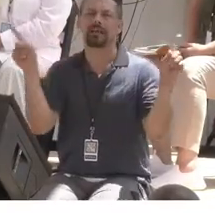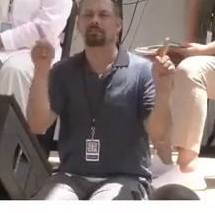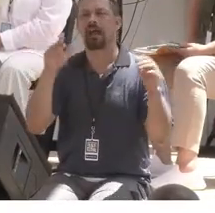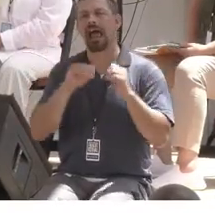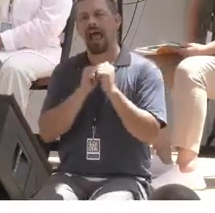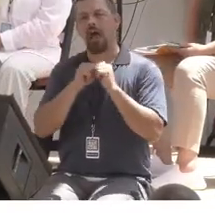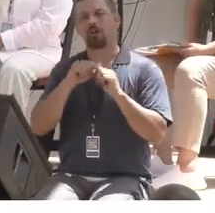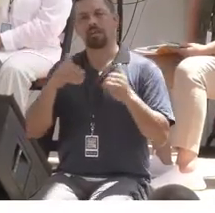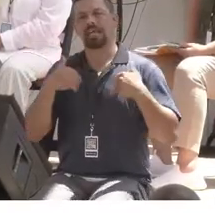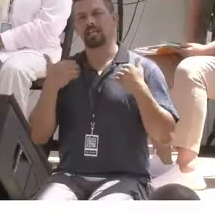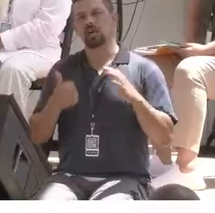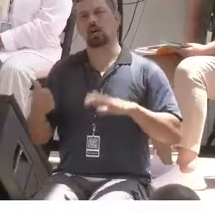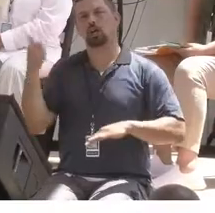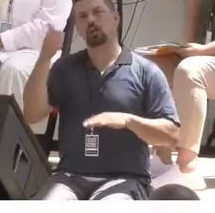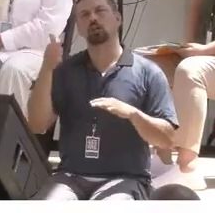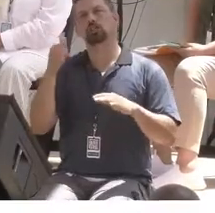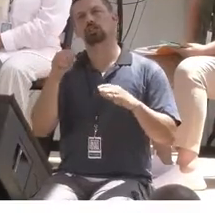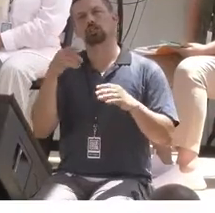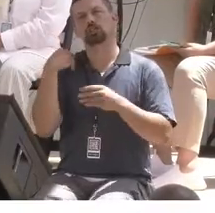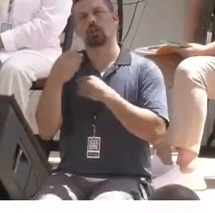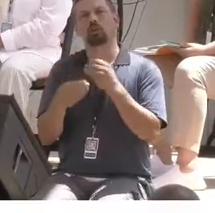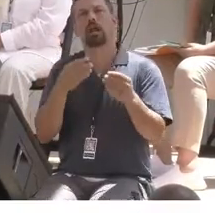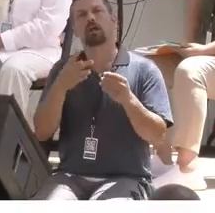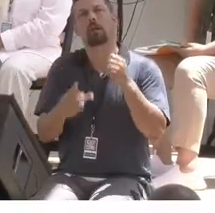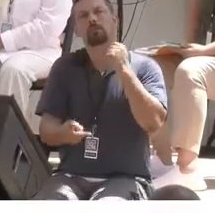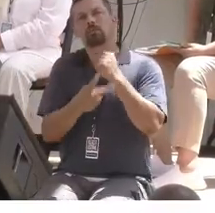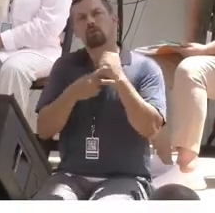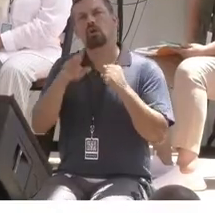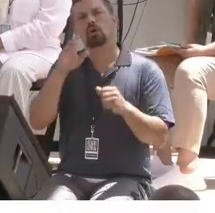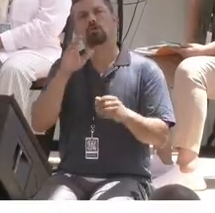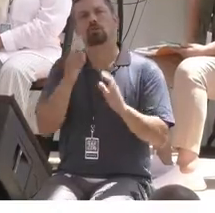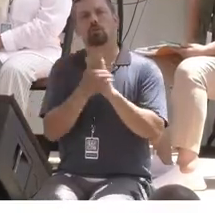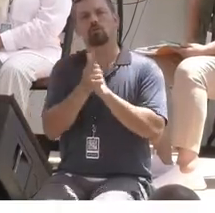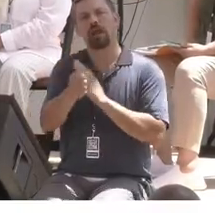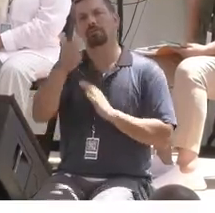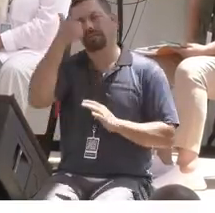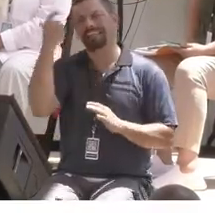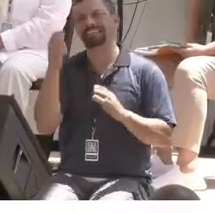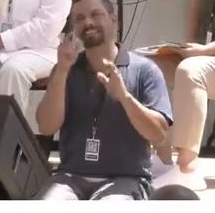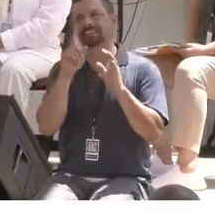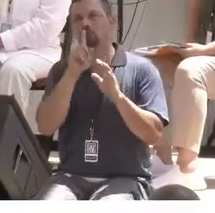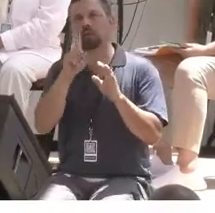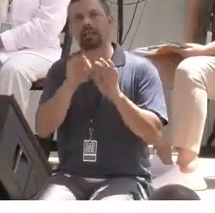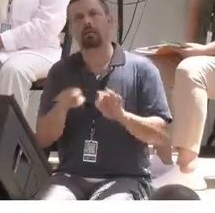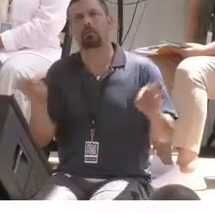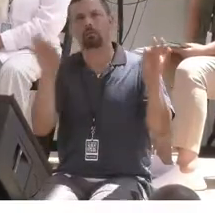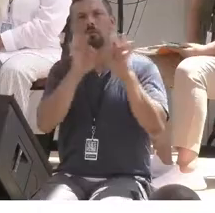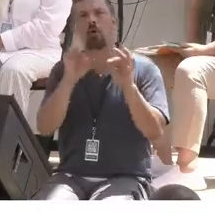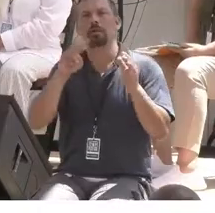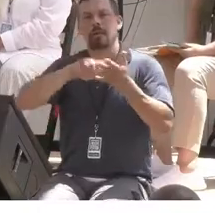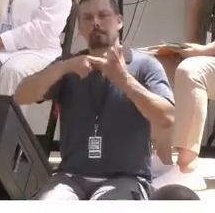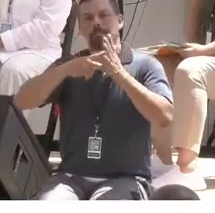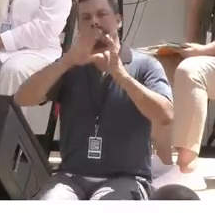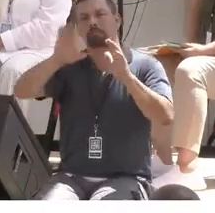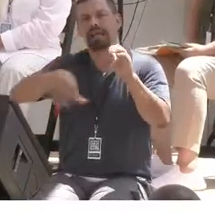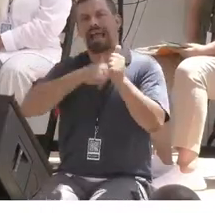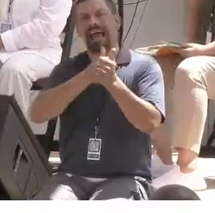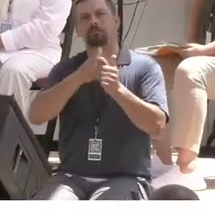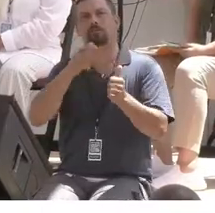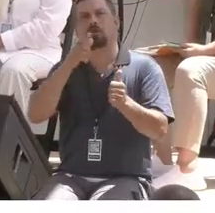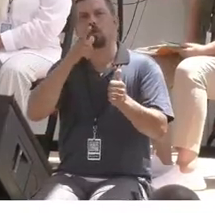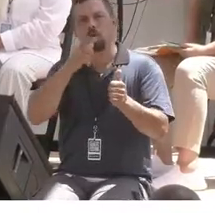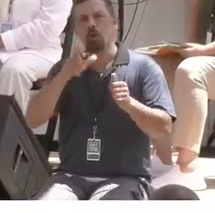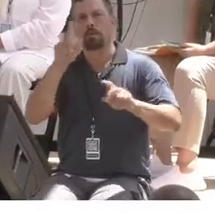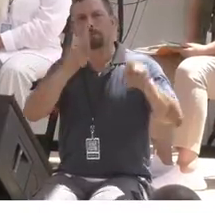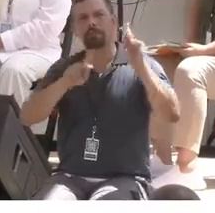younger generations understand these crafts and why preserving it is important, because it would mean something else to them rather than, you know, these people working on crafts back in